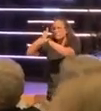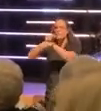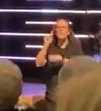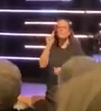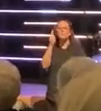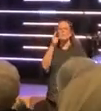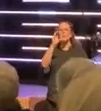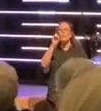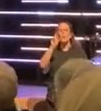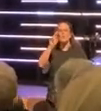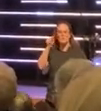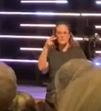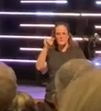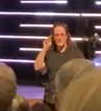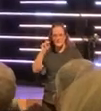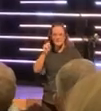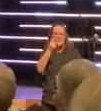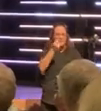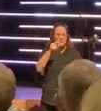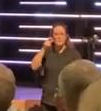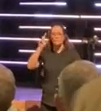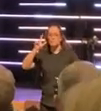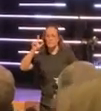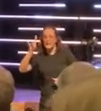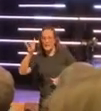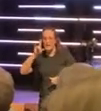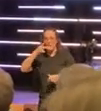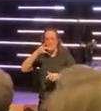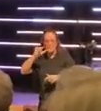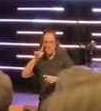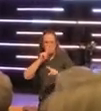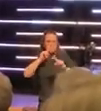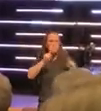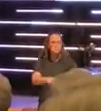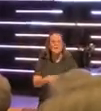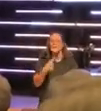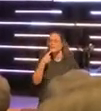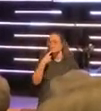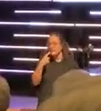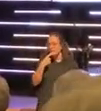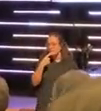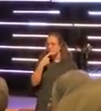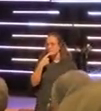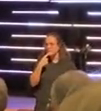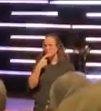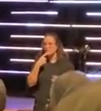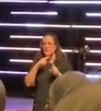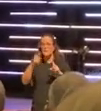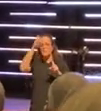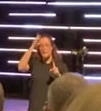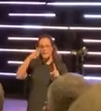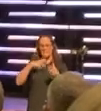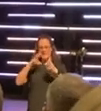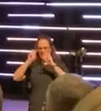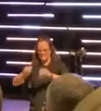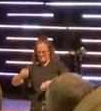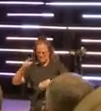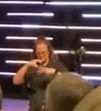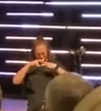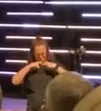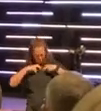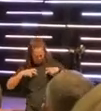1 Corinthians 11:28, Paul issues a command. He says, "But a man must examine himself,